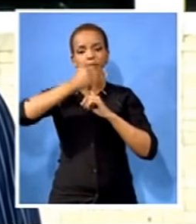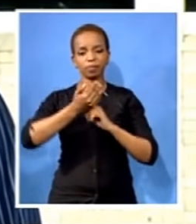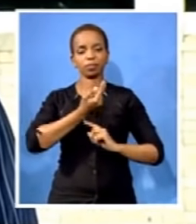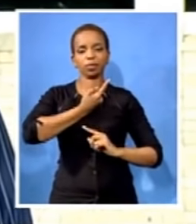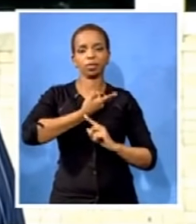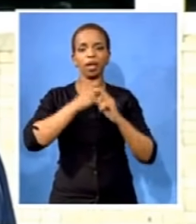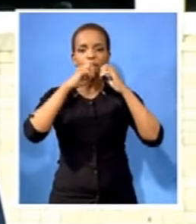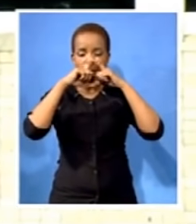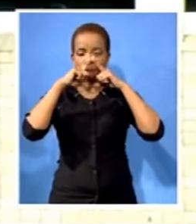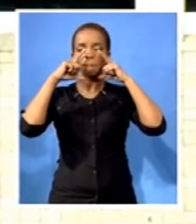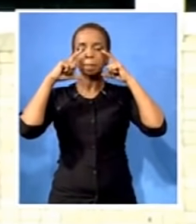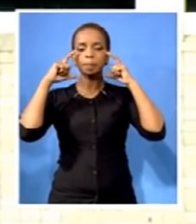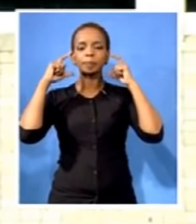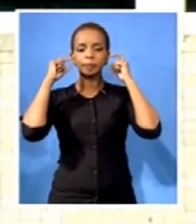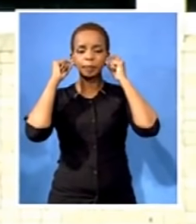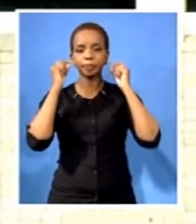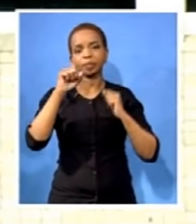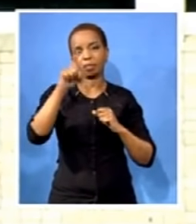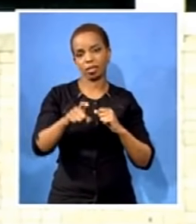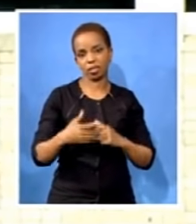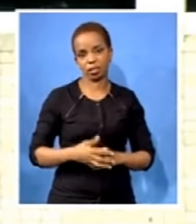use a piece of cloth